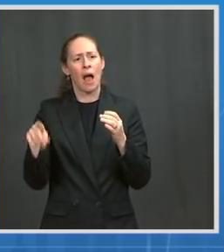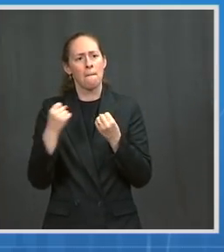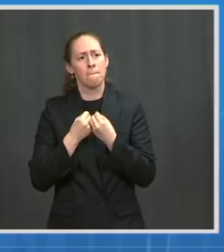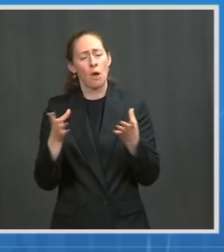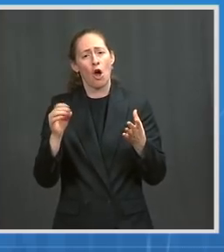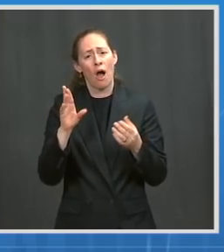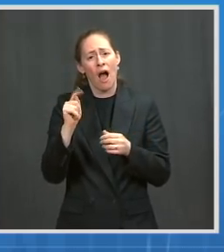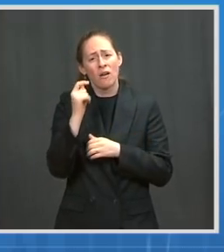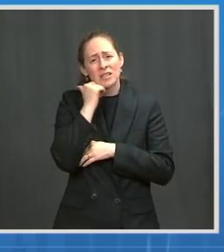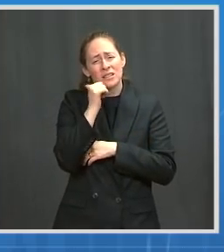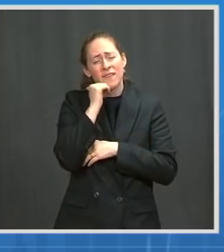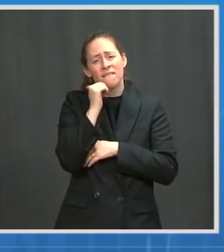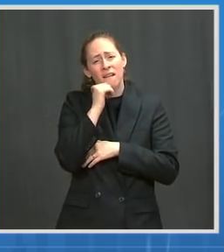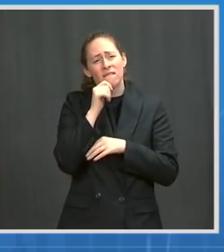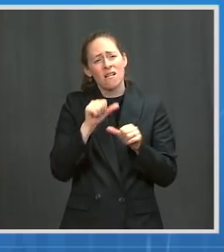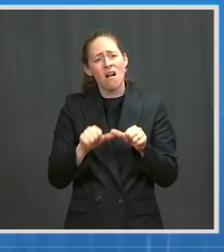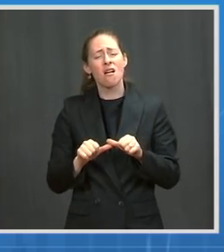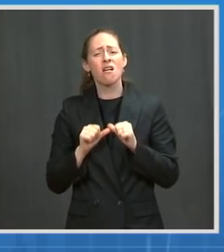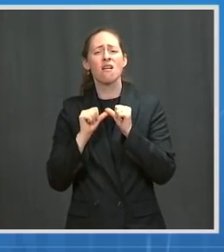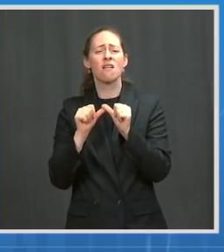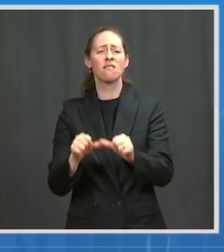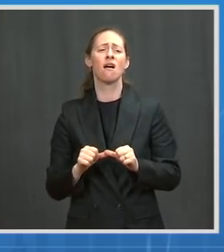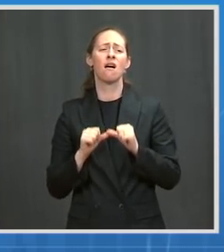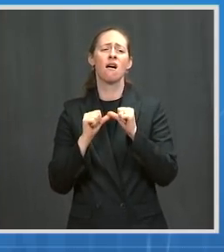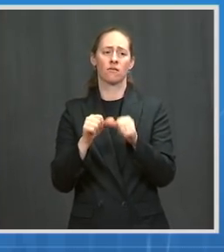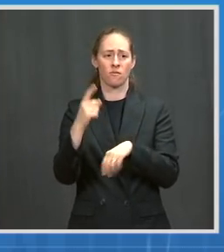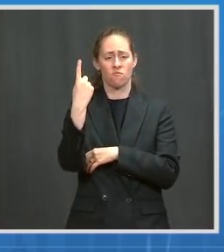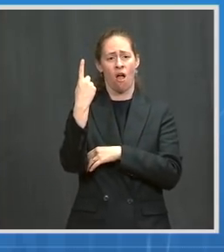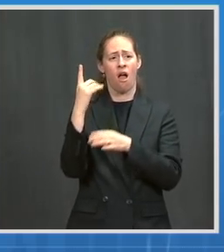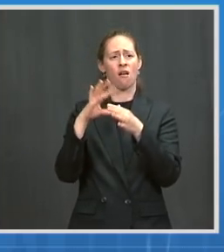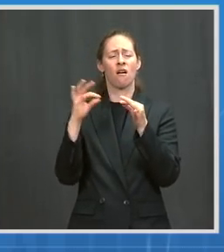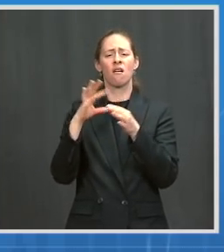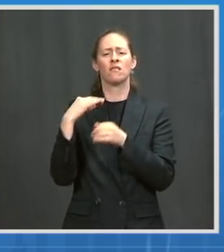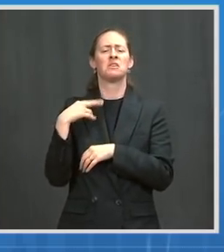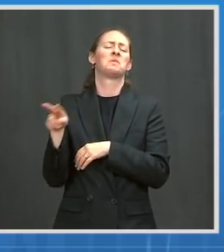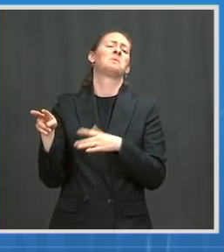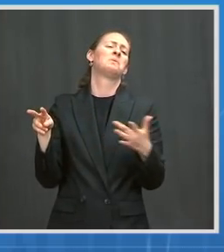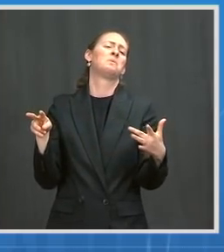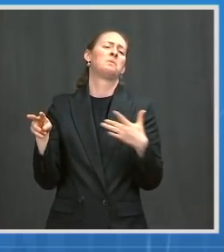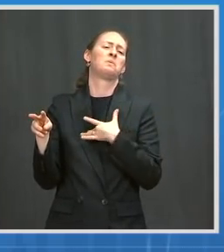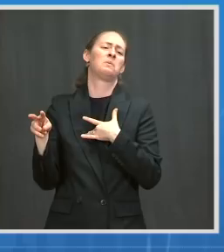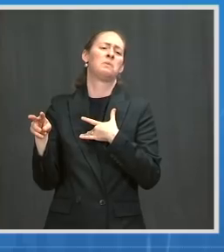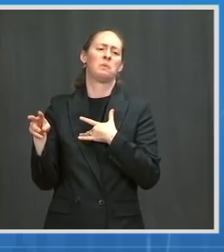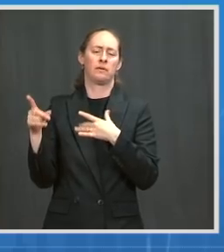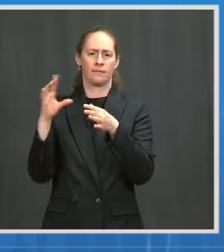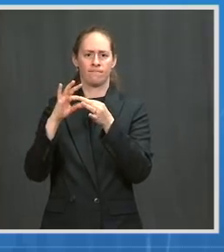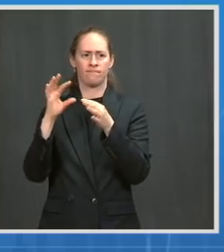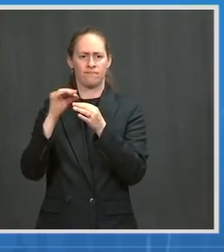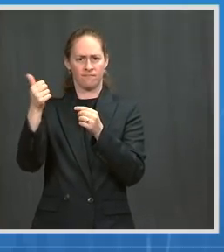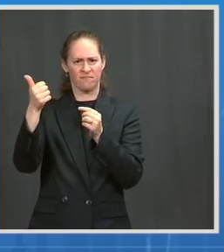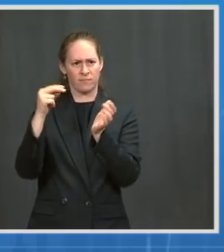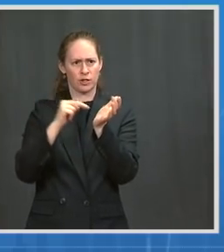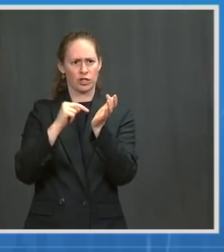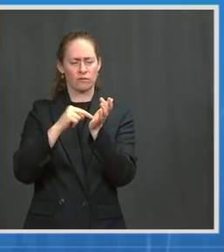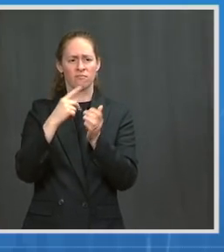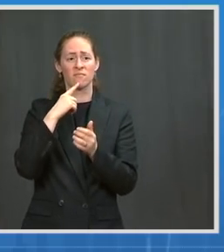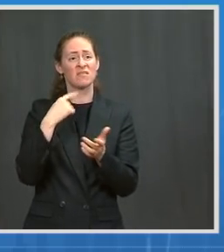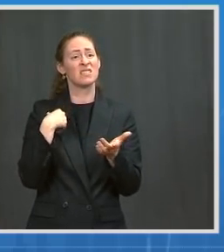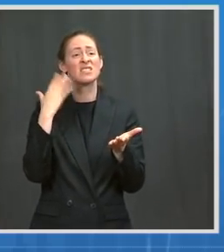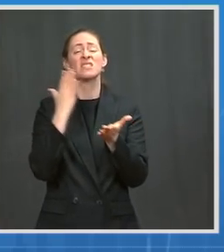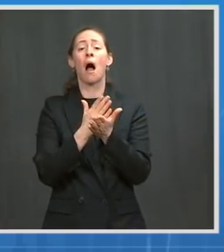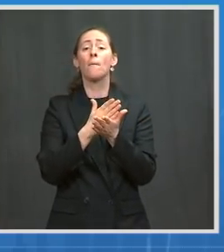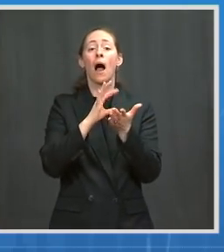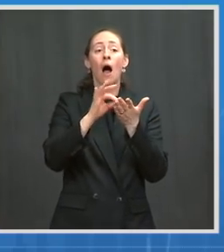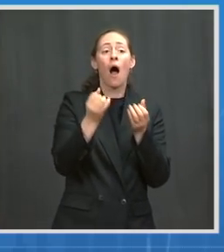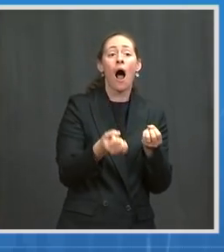that I have heard from clinicians, one that sticks out is an account from a nurse practitioner who said he stopped counting how many patients he'd